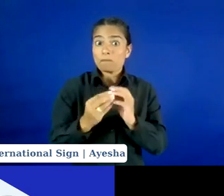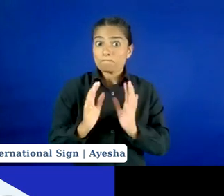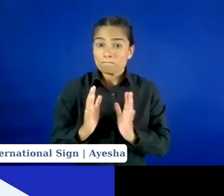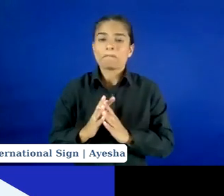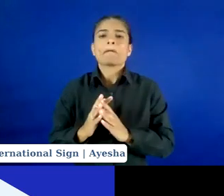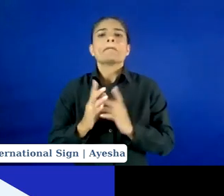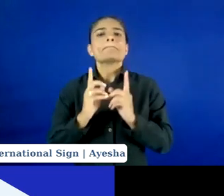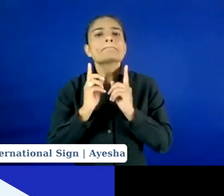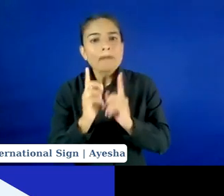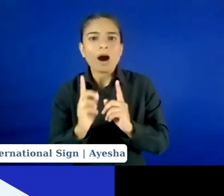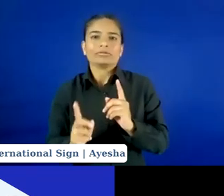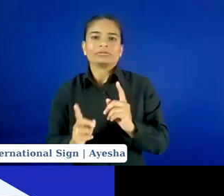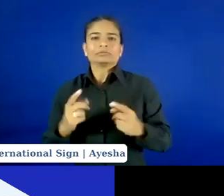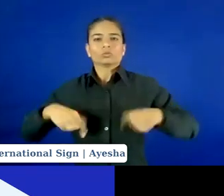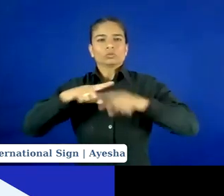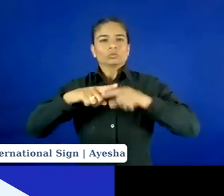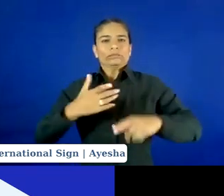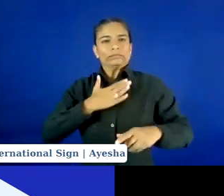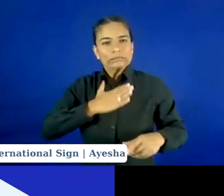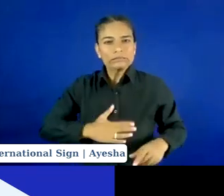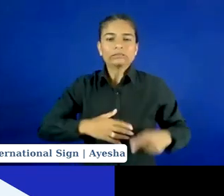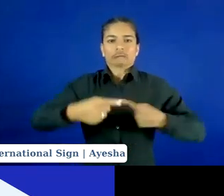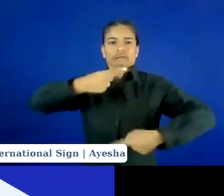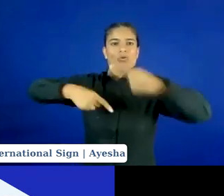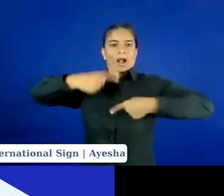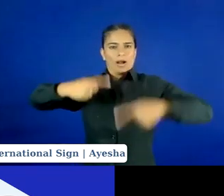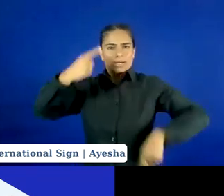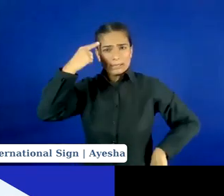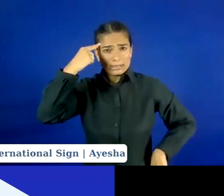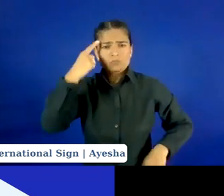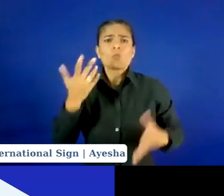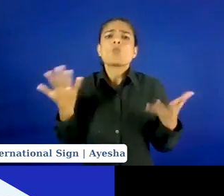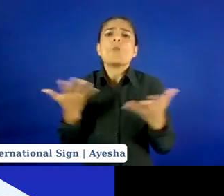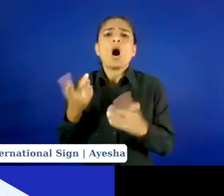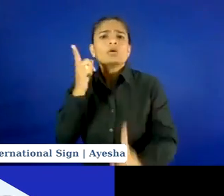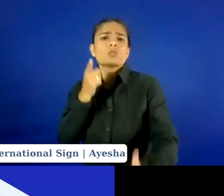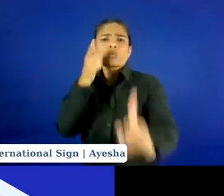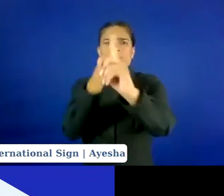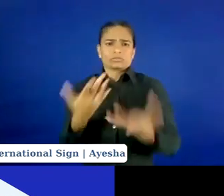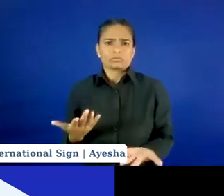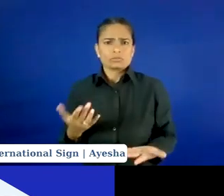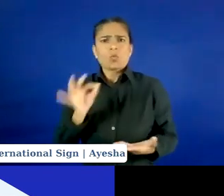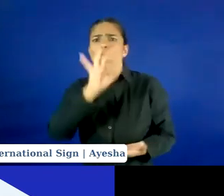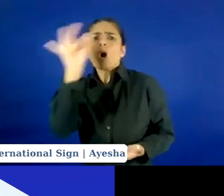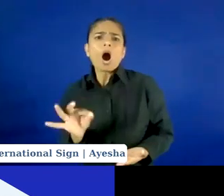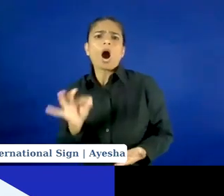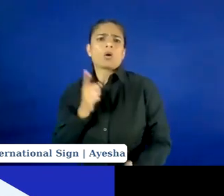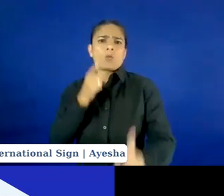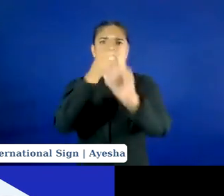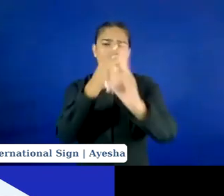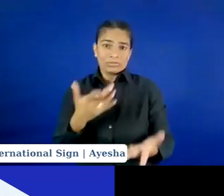considering what's the purpose and objective of many of the developmental work we want